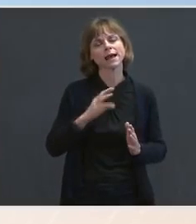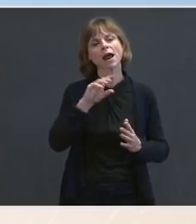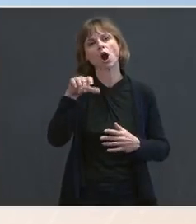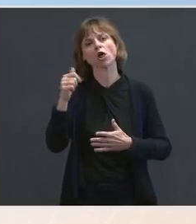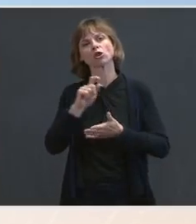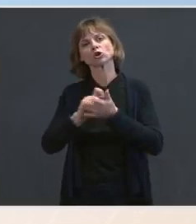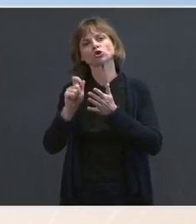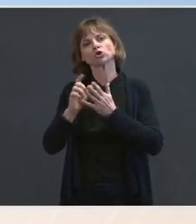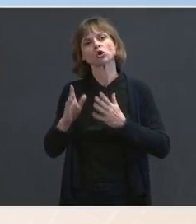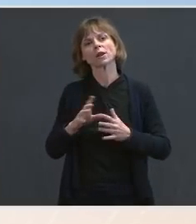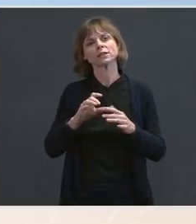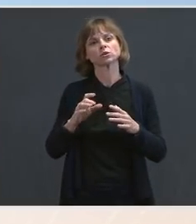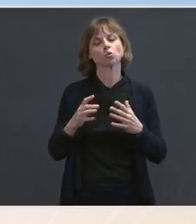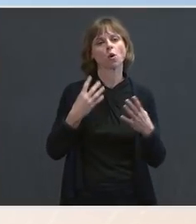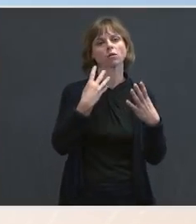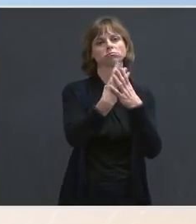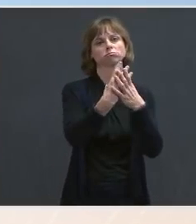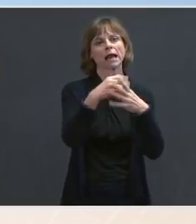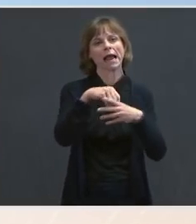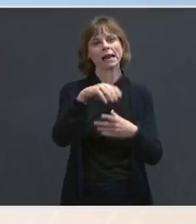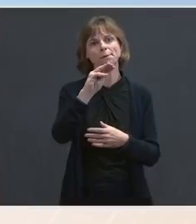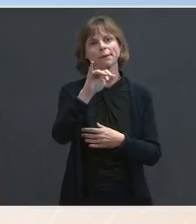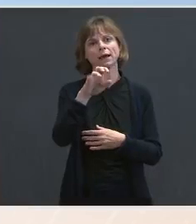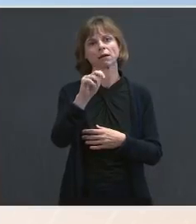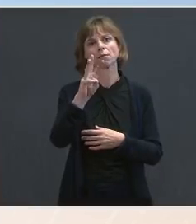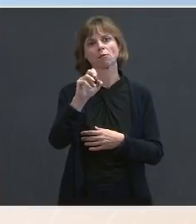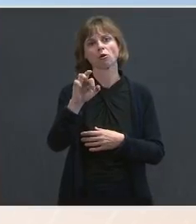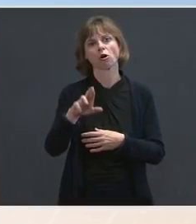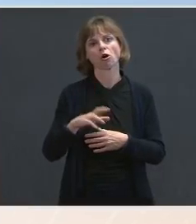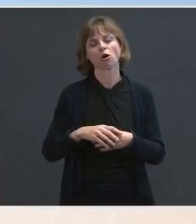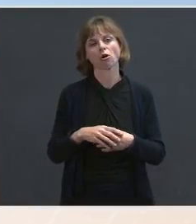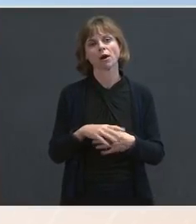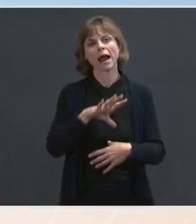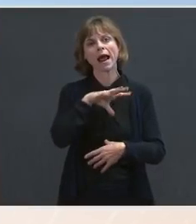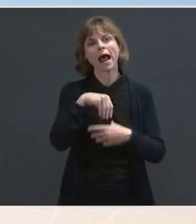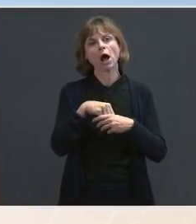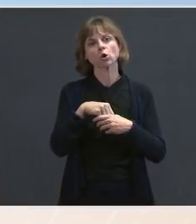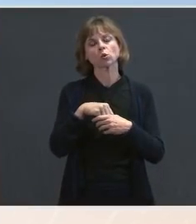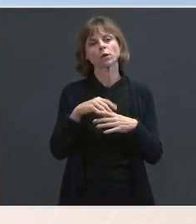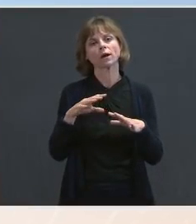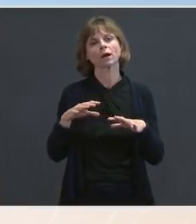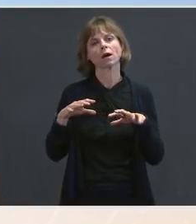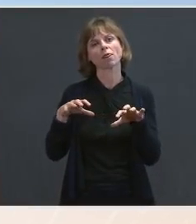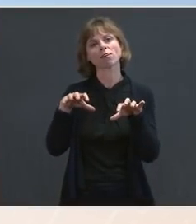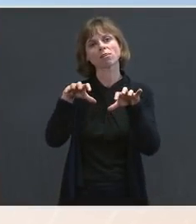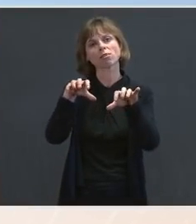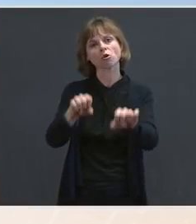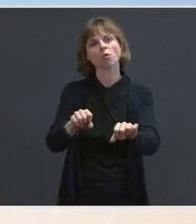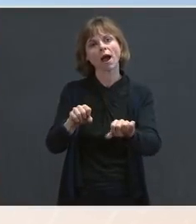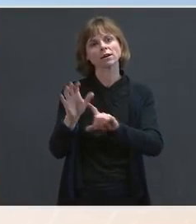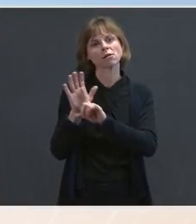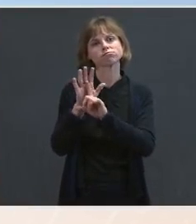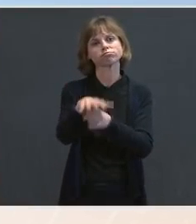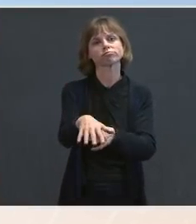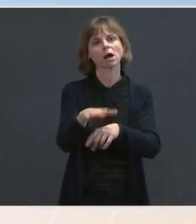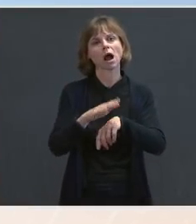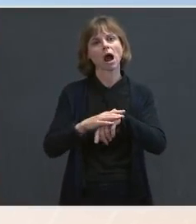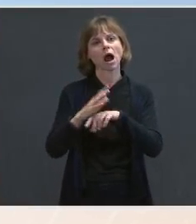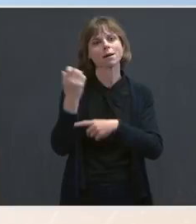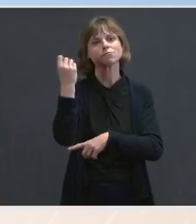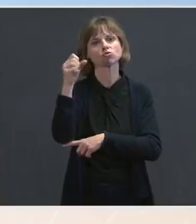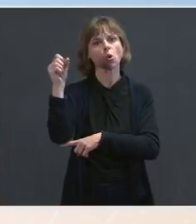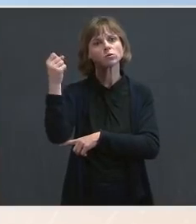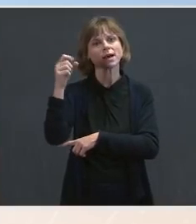in Myanmar, including the ongoing crackdown against protesters there? Has there been any outreach to authorities there, and what's